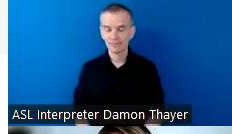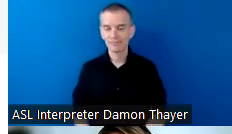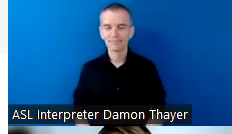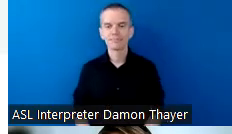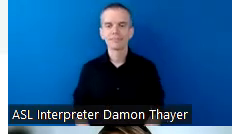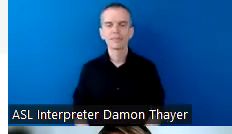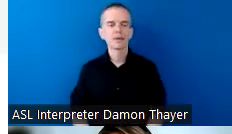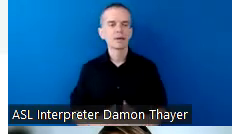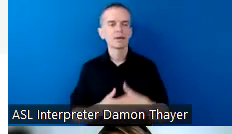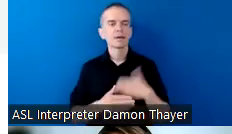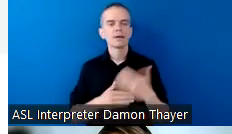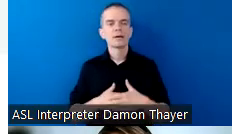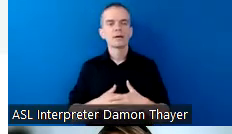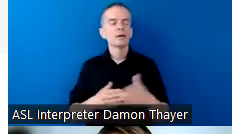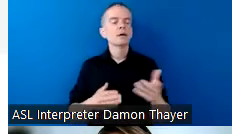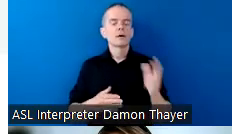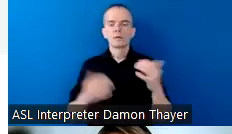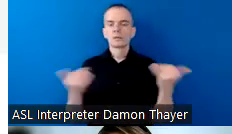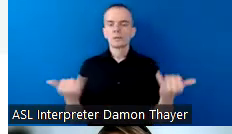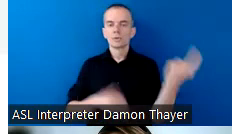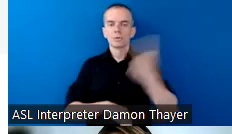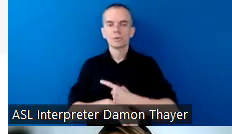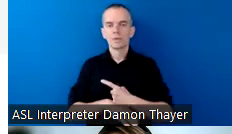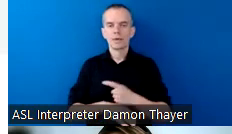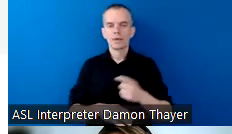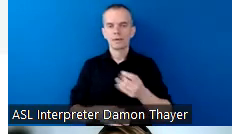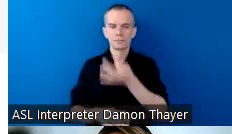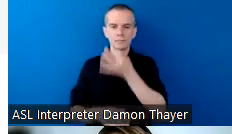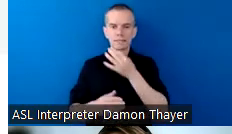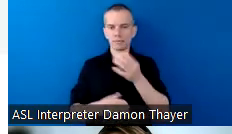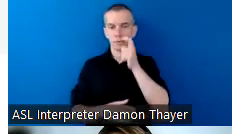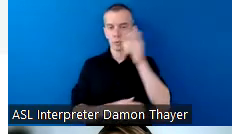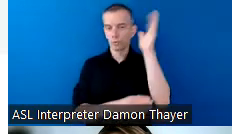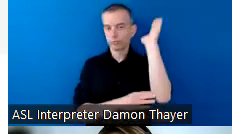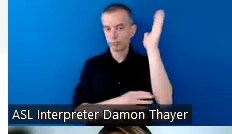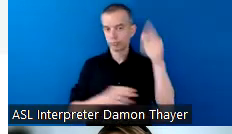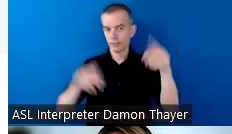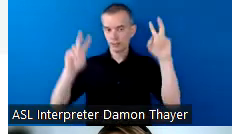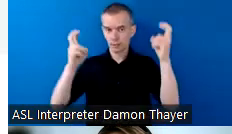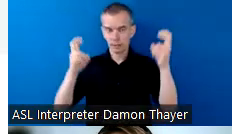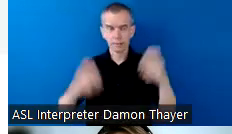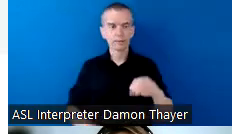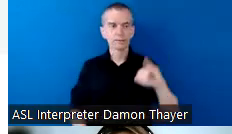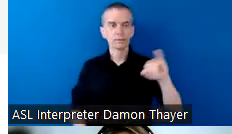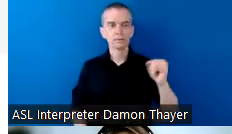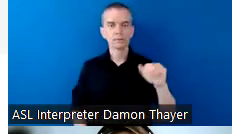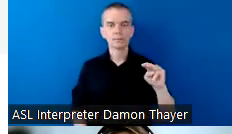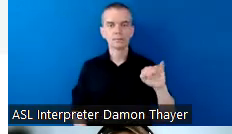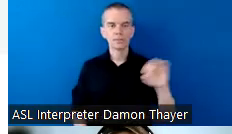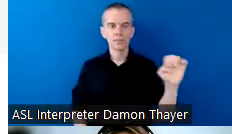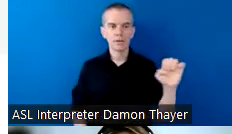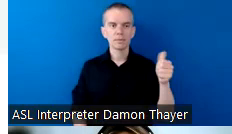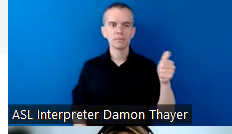So today we have the subject matter experts that are going to be leading our topic. We have Jamie from the